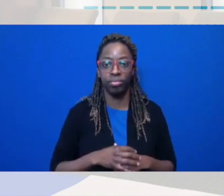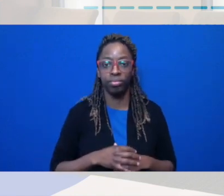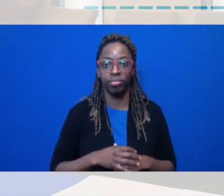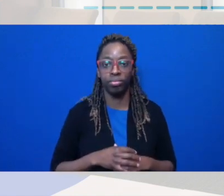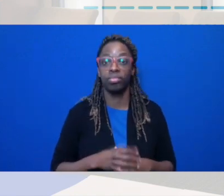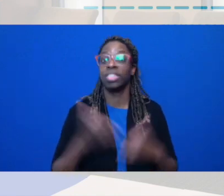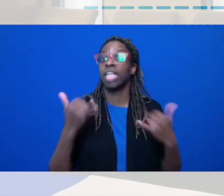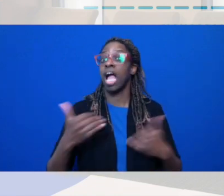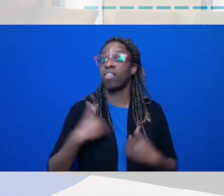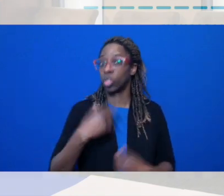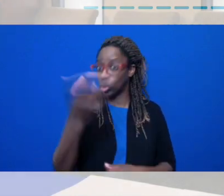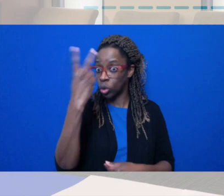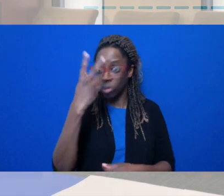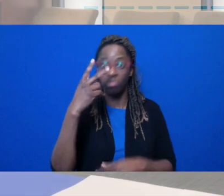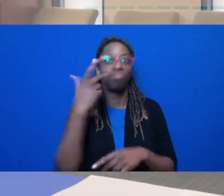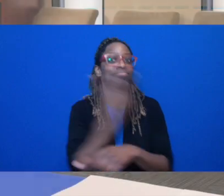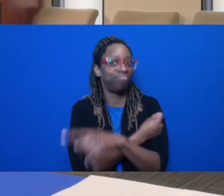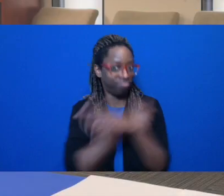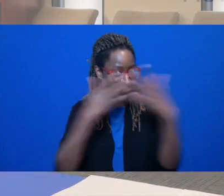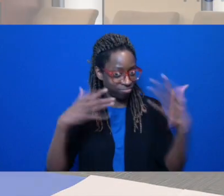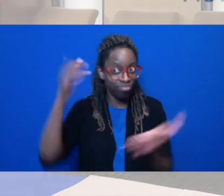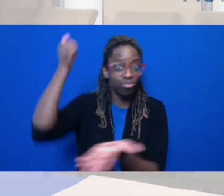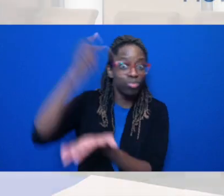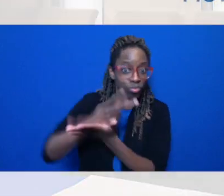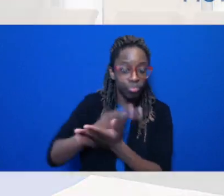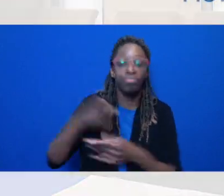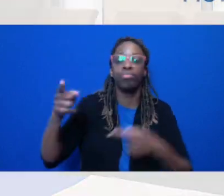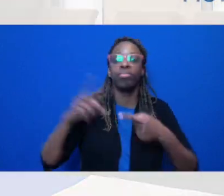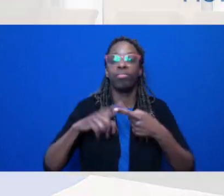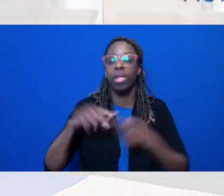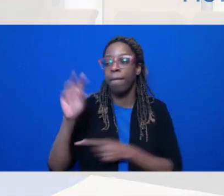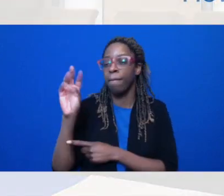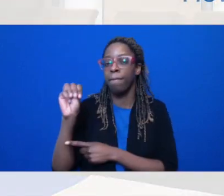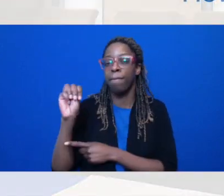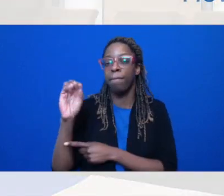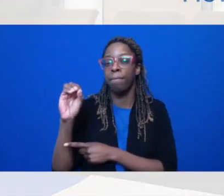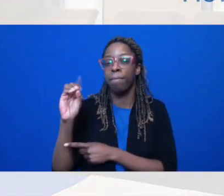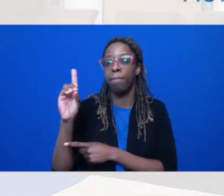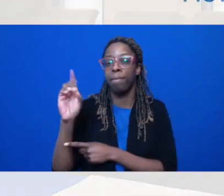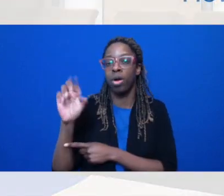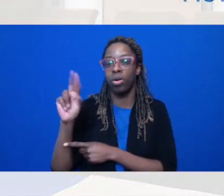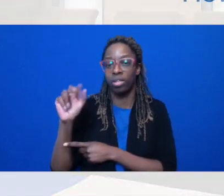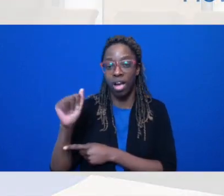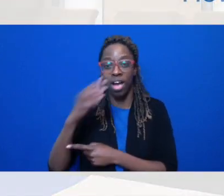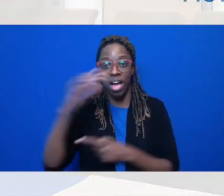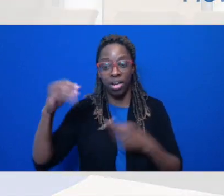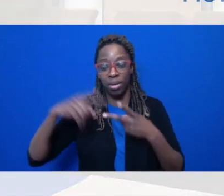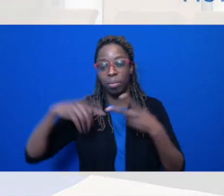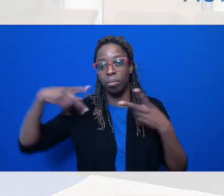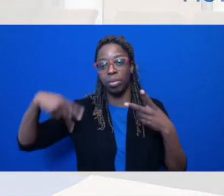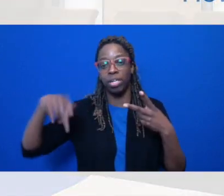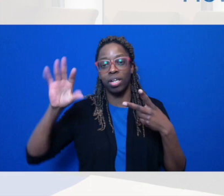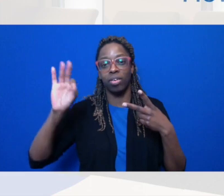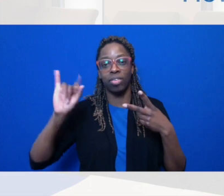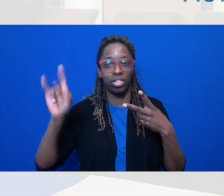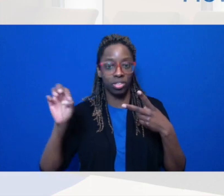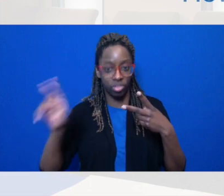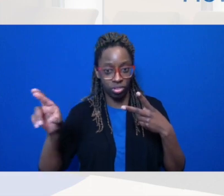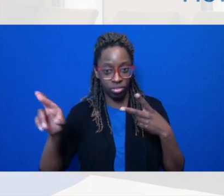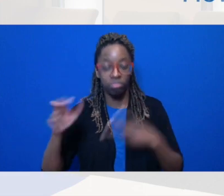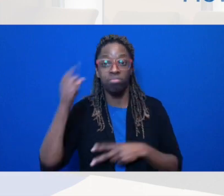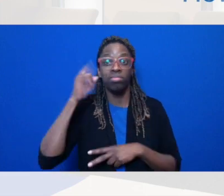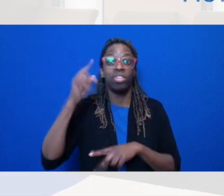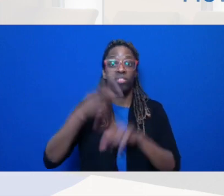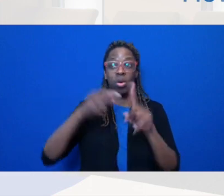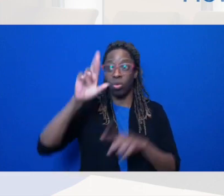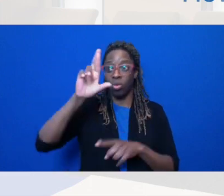And so what's an RNA vaccine? So basically what these vaccines do is they take a little bit of genetic material